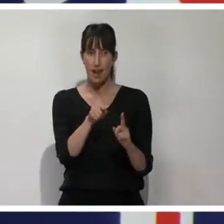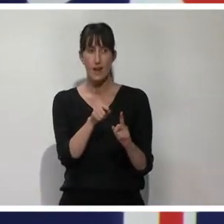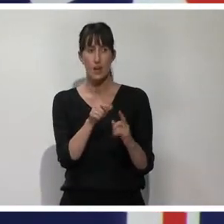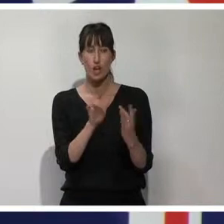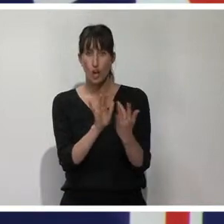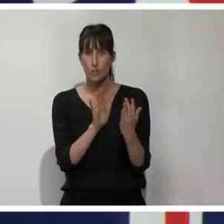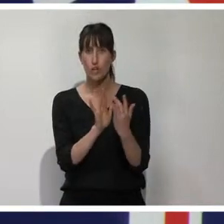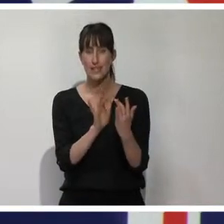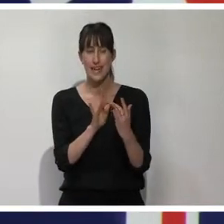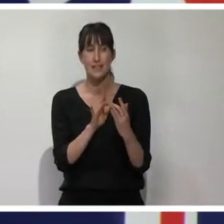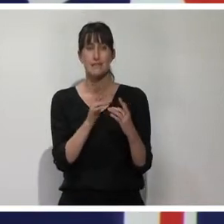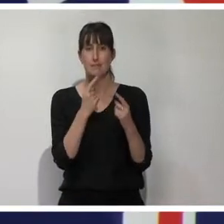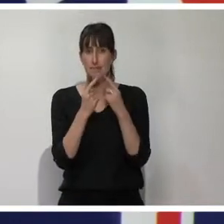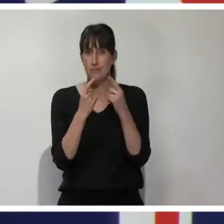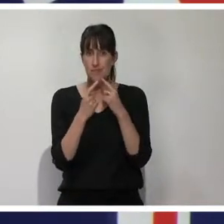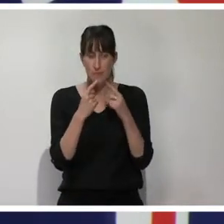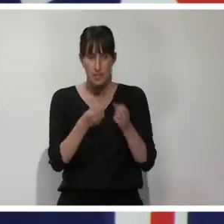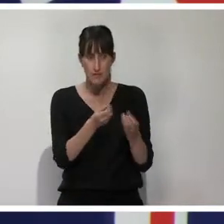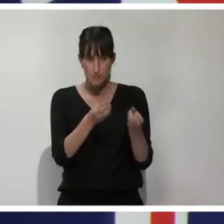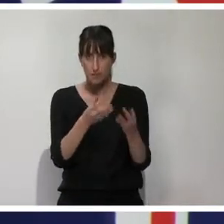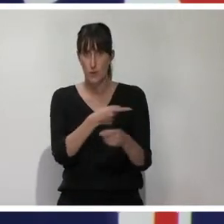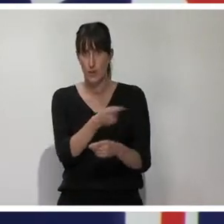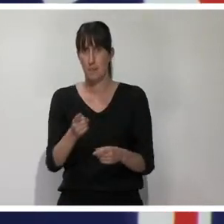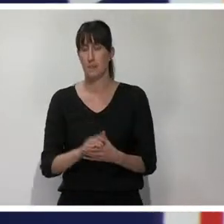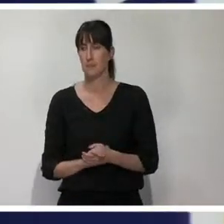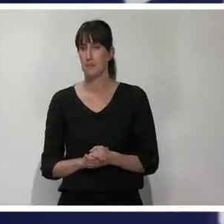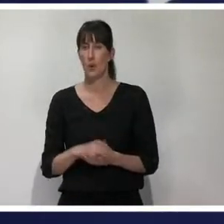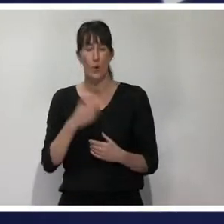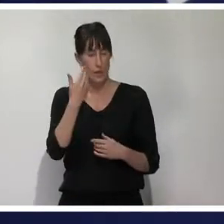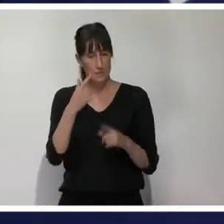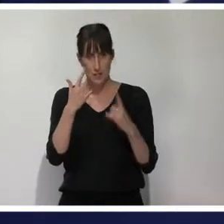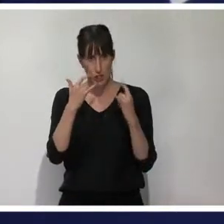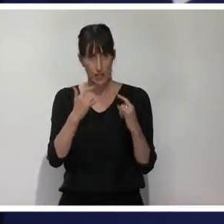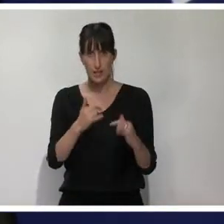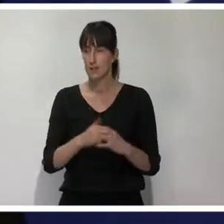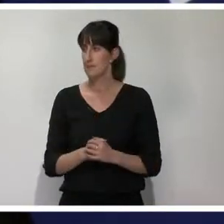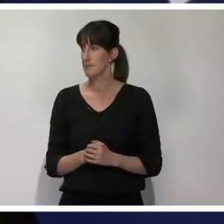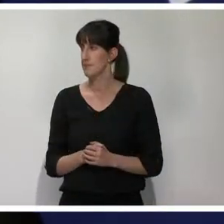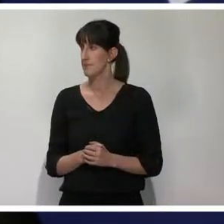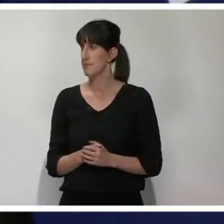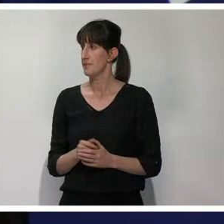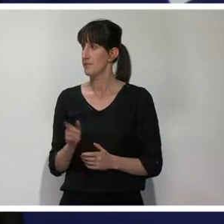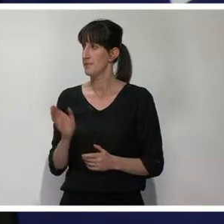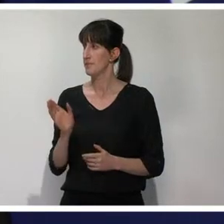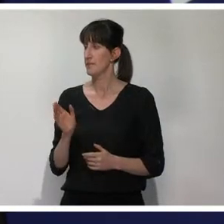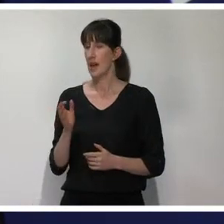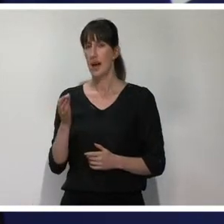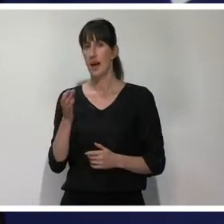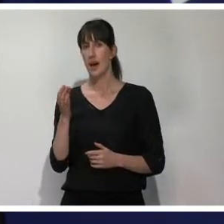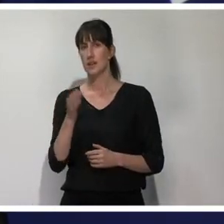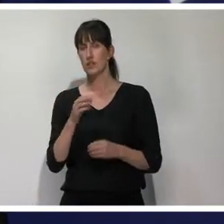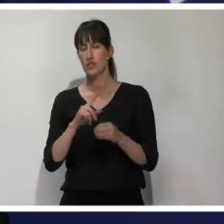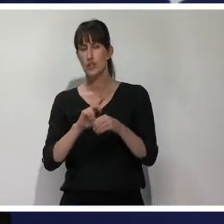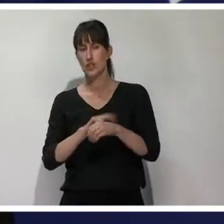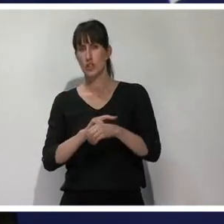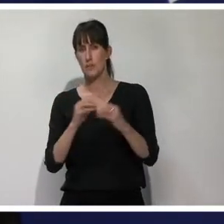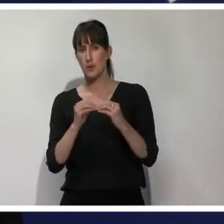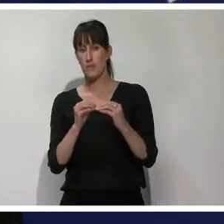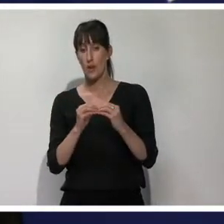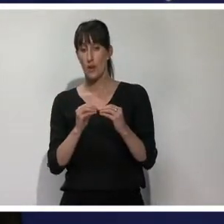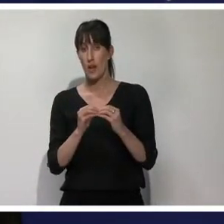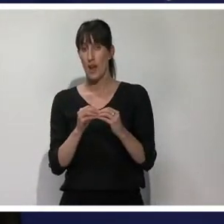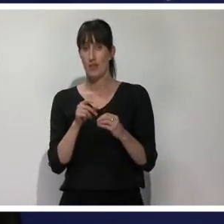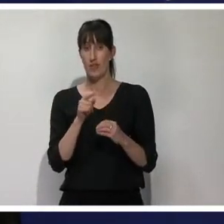that we'll be checking in with. Dr. Bloomfield, when do you expect to receive the results back from those swabs from the pool